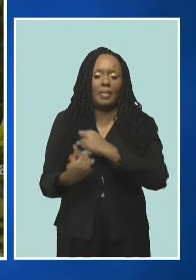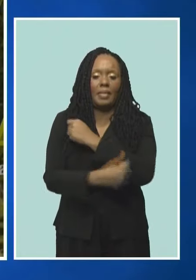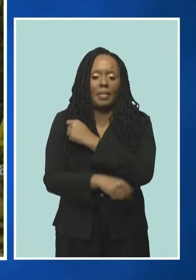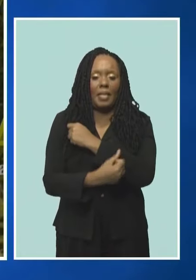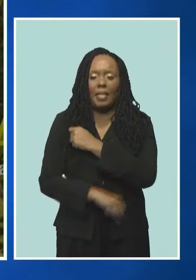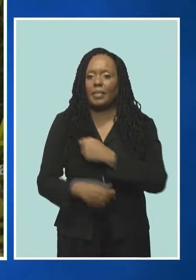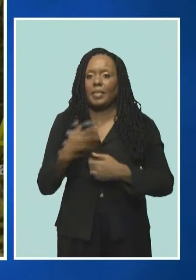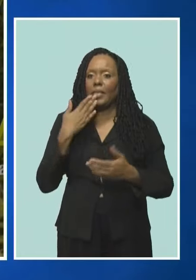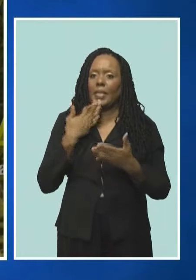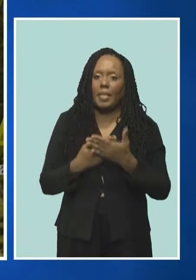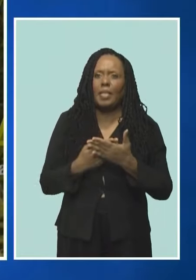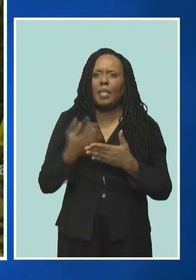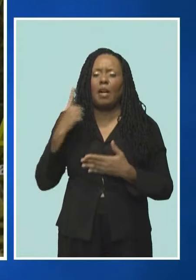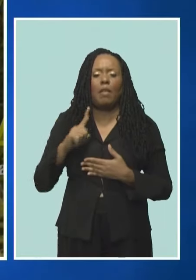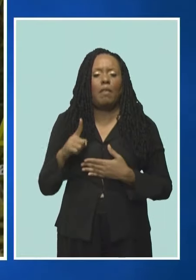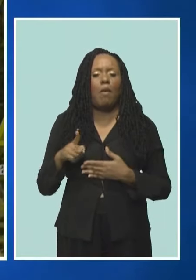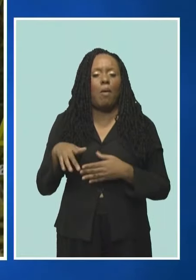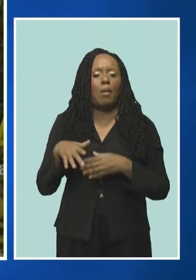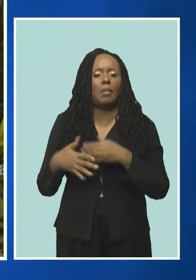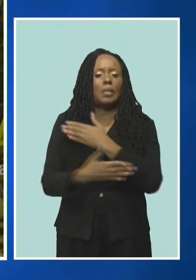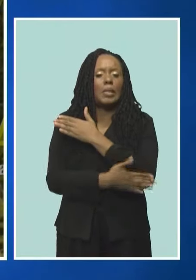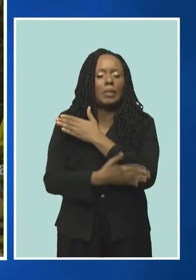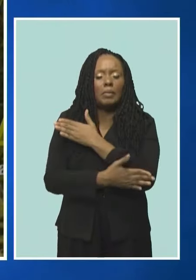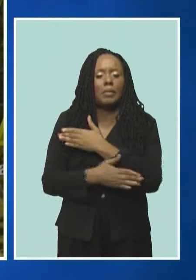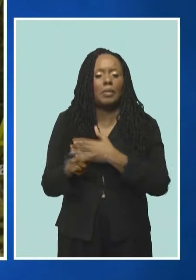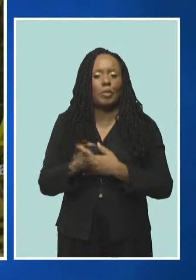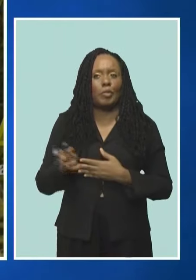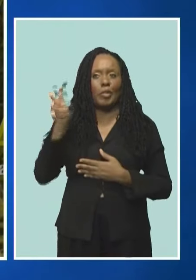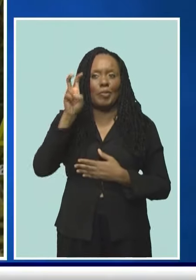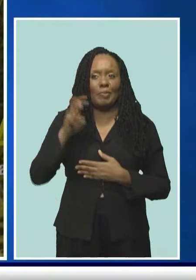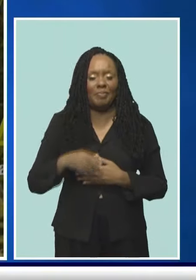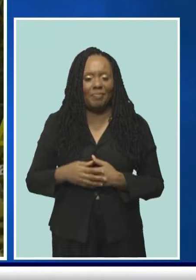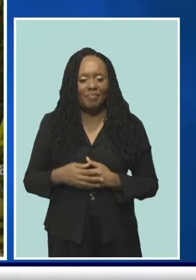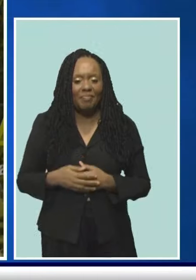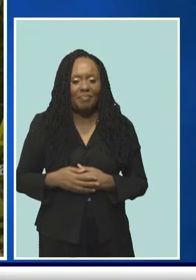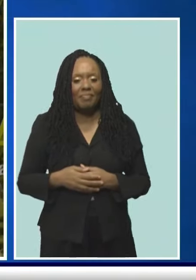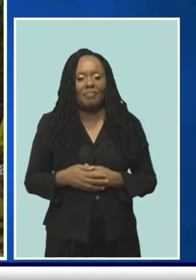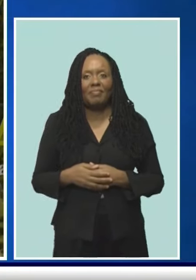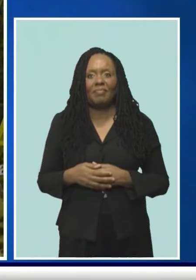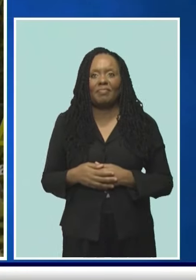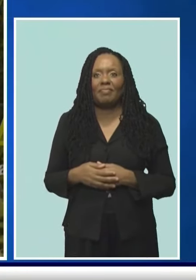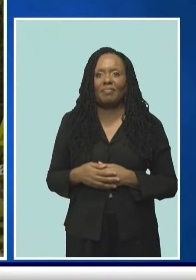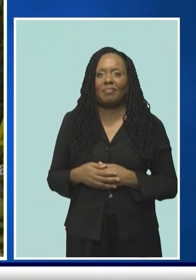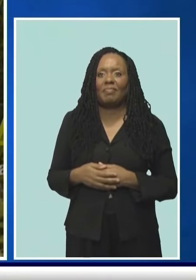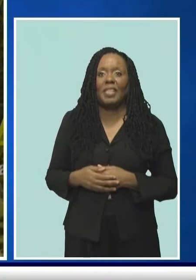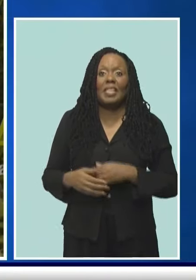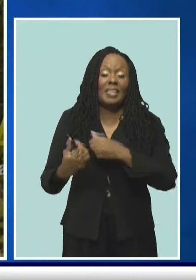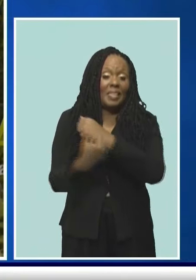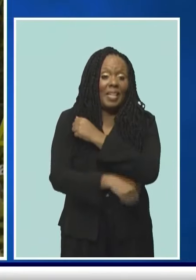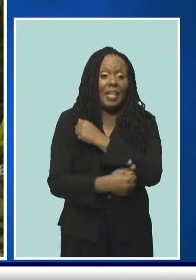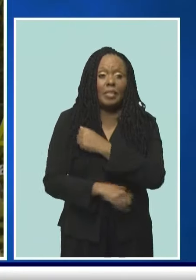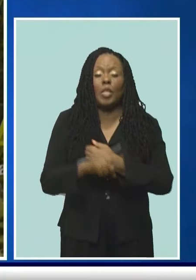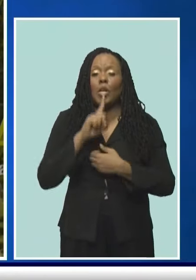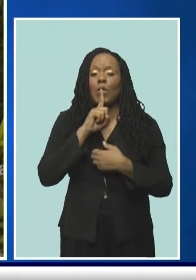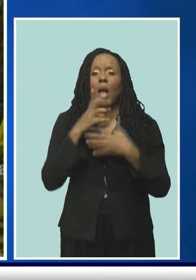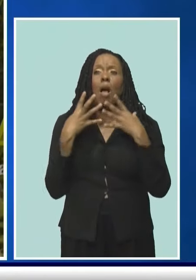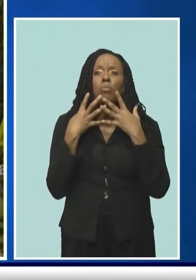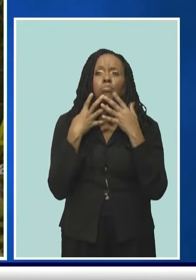well placed for rural tourism. St. Andrew is a gem. It has a rich